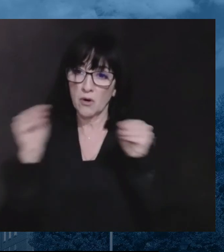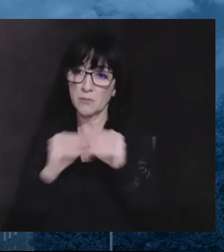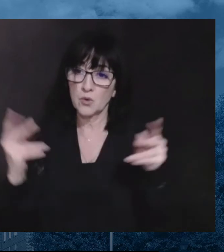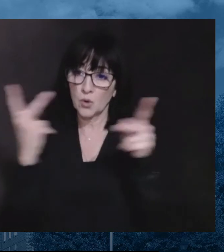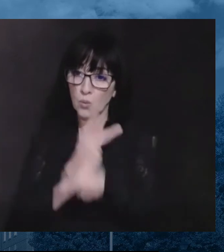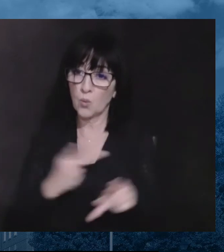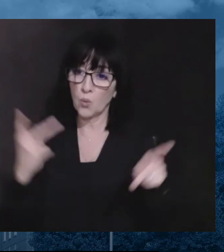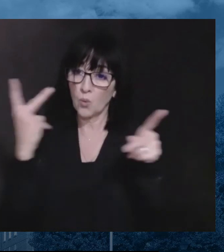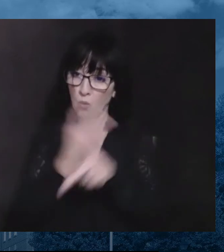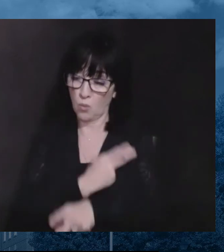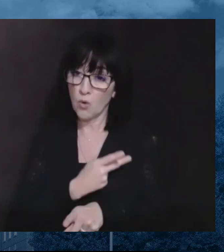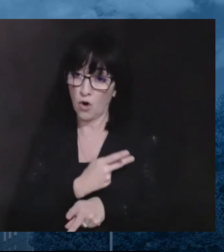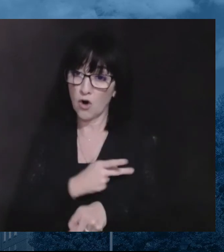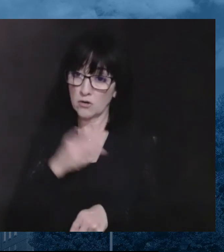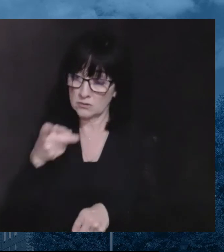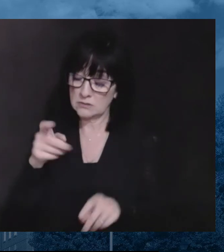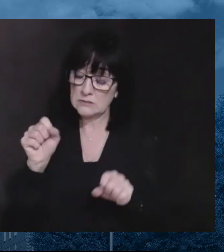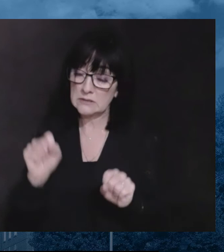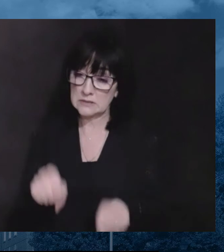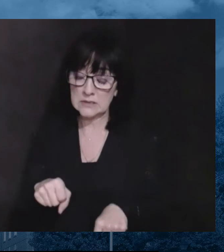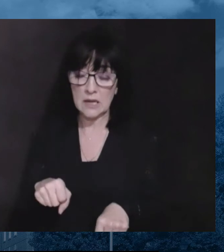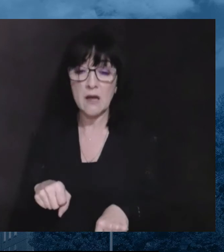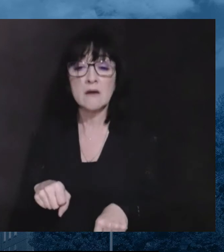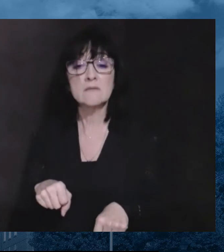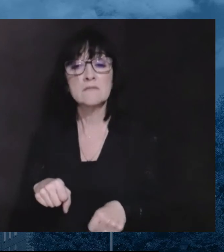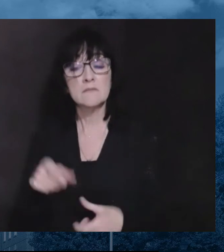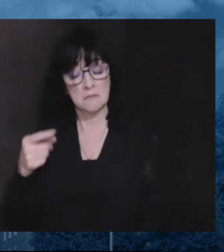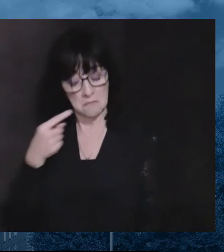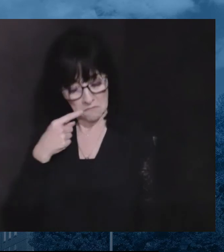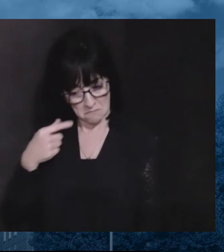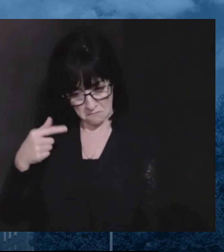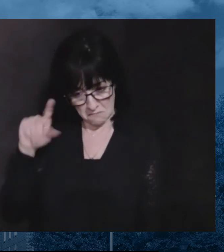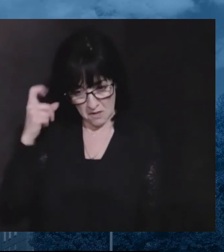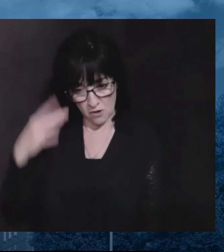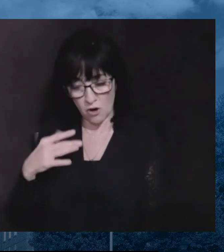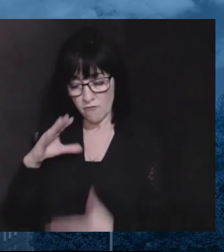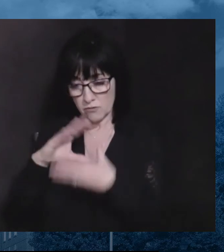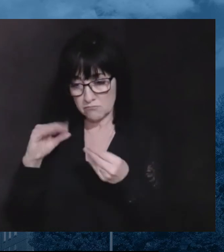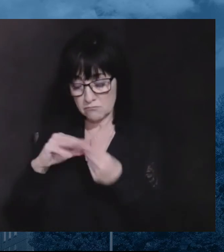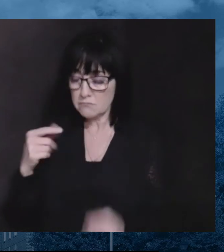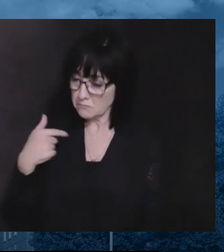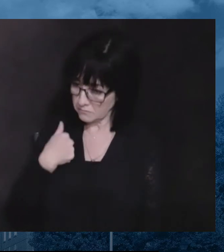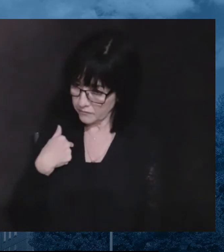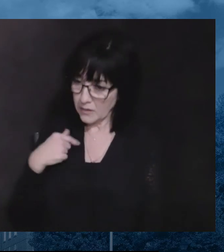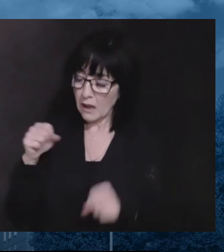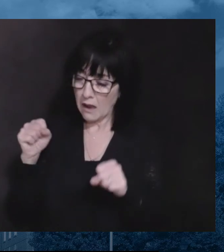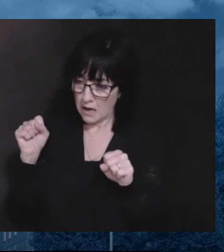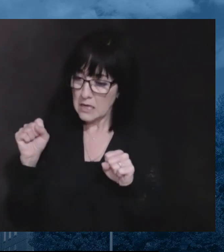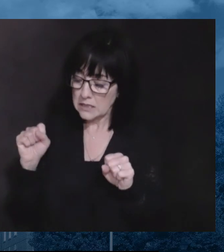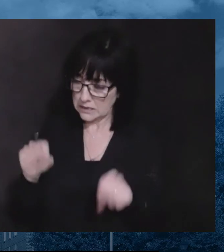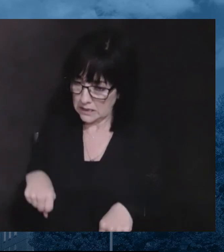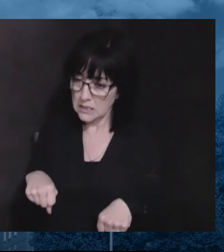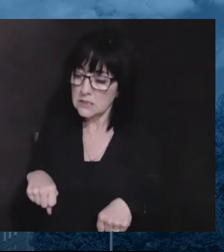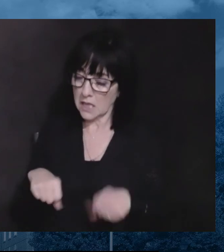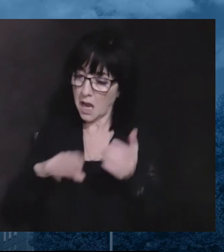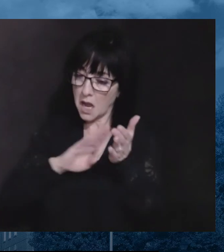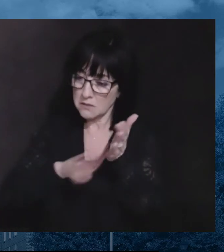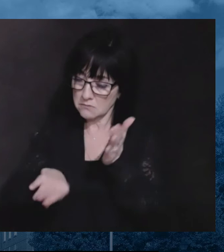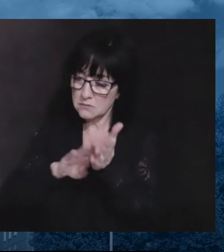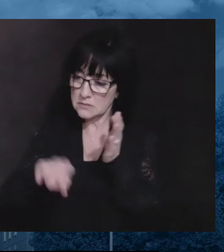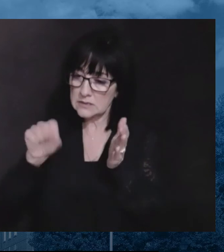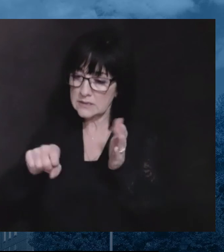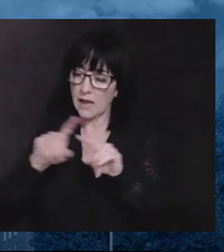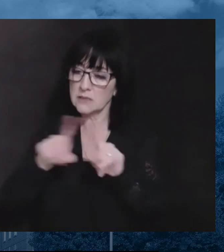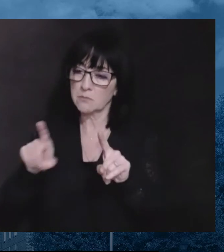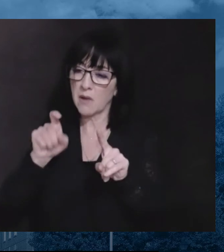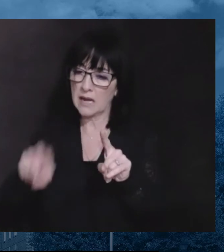That is the area that I have some authority. There's a process that applicants have to go through to the